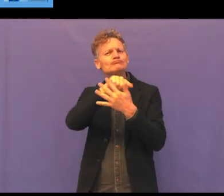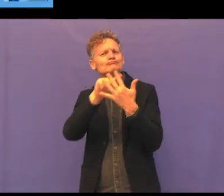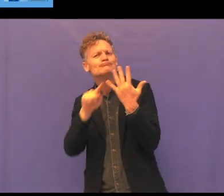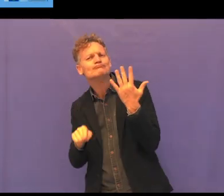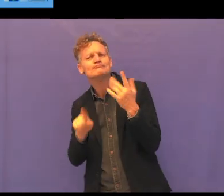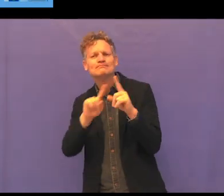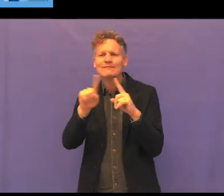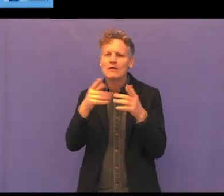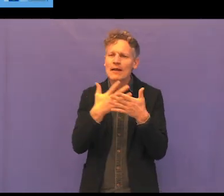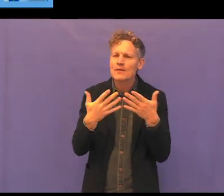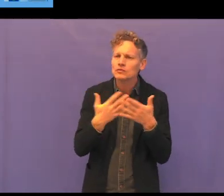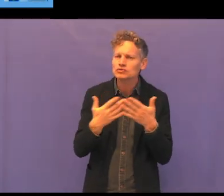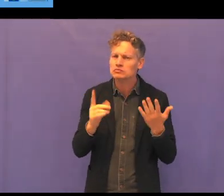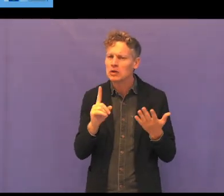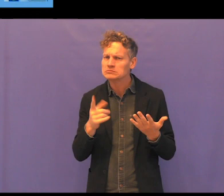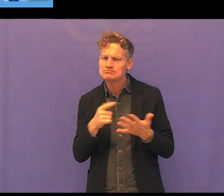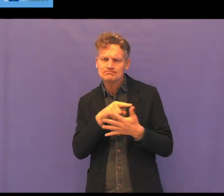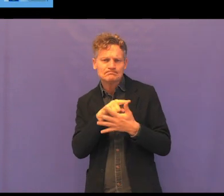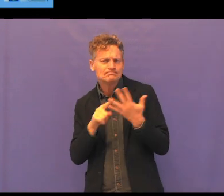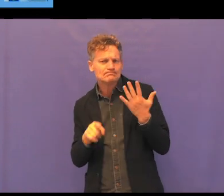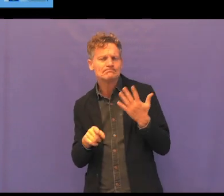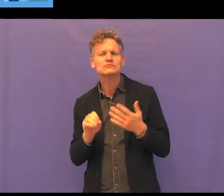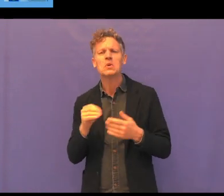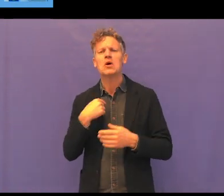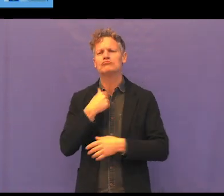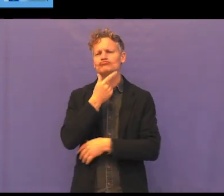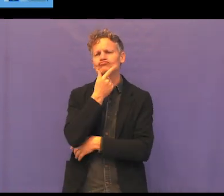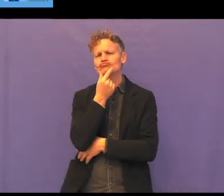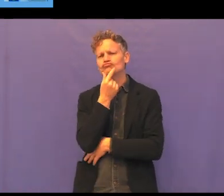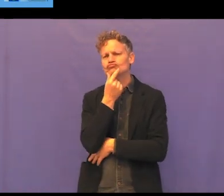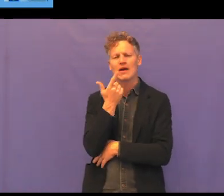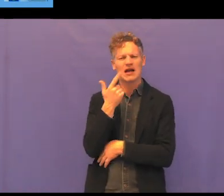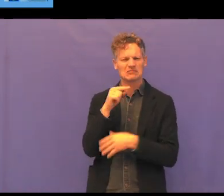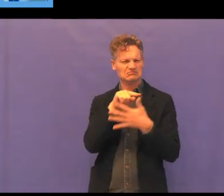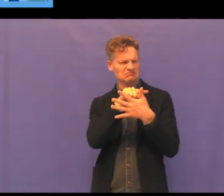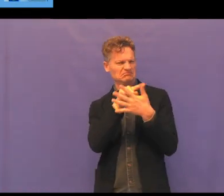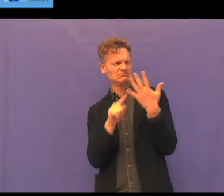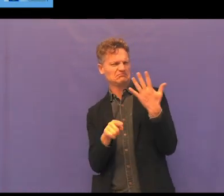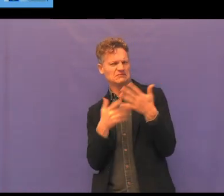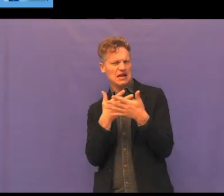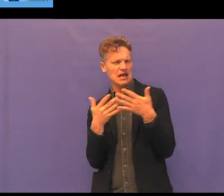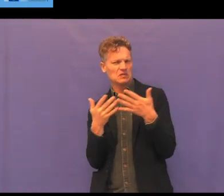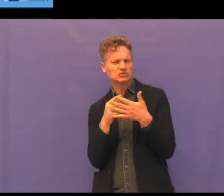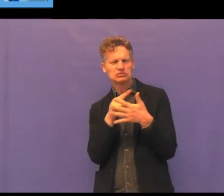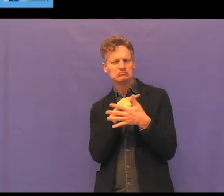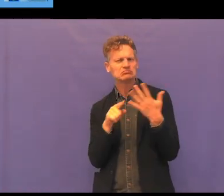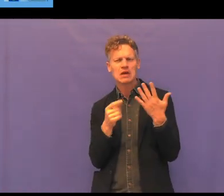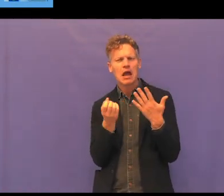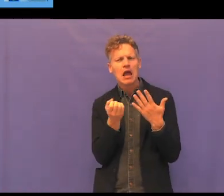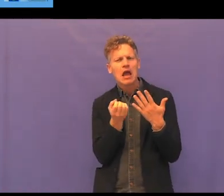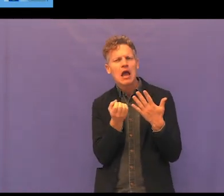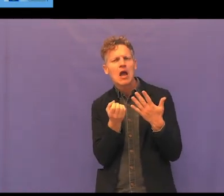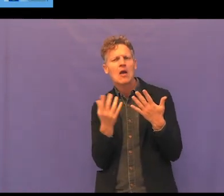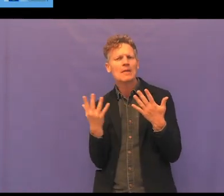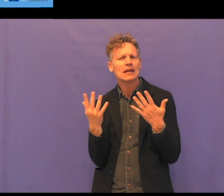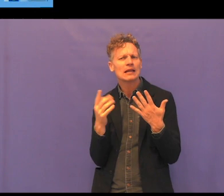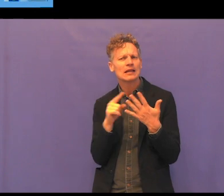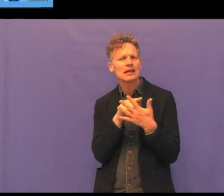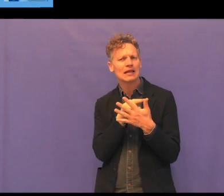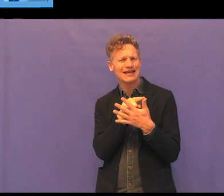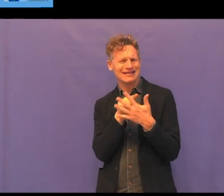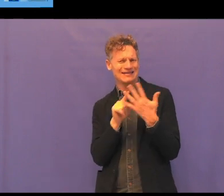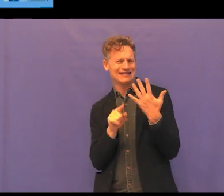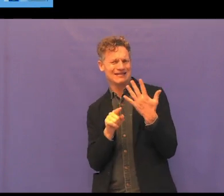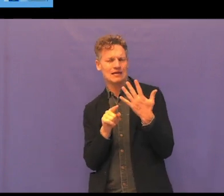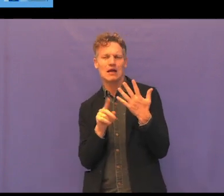many of the very important world languages that are spoken, how